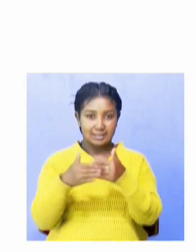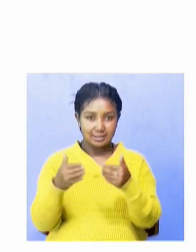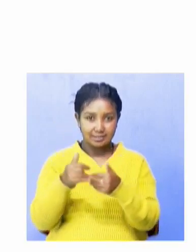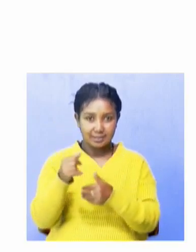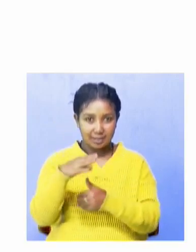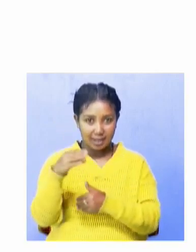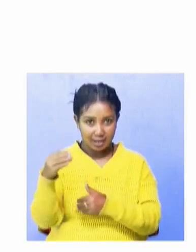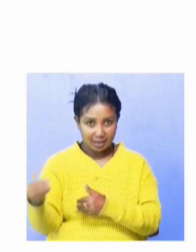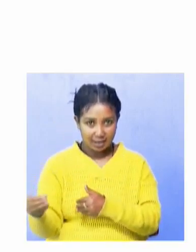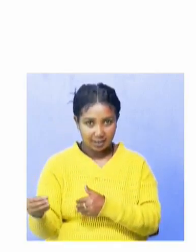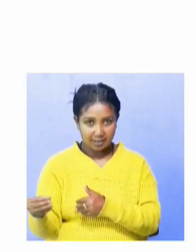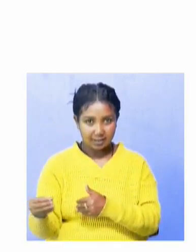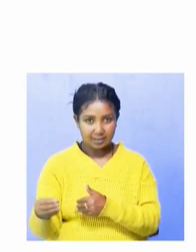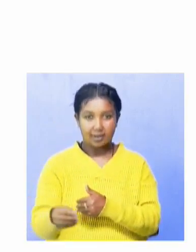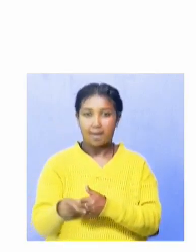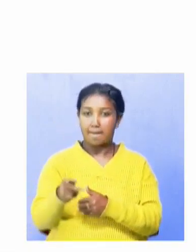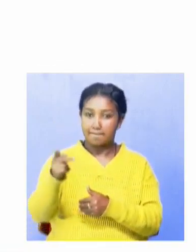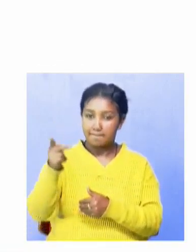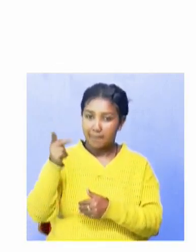simple